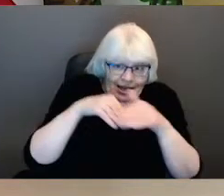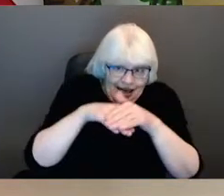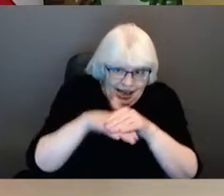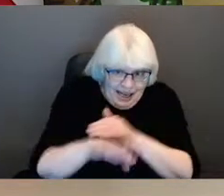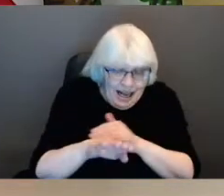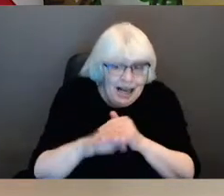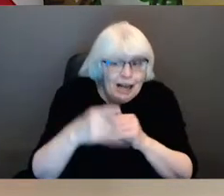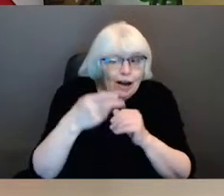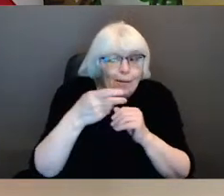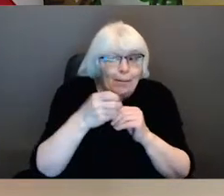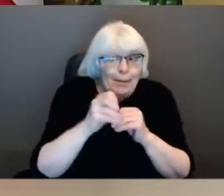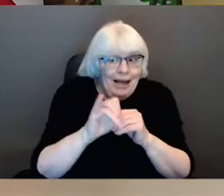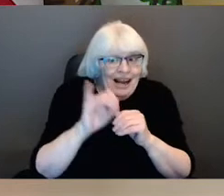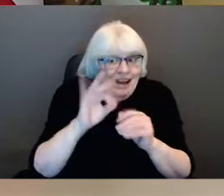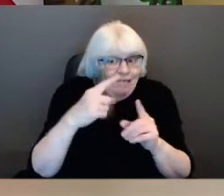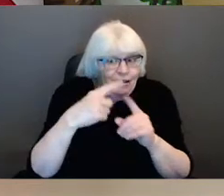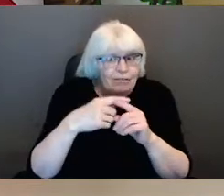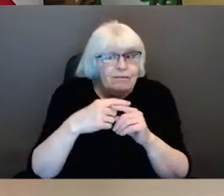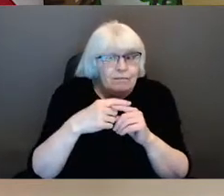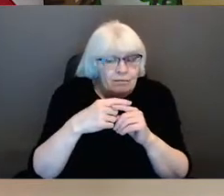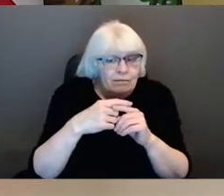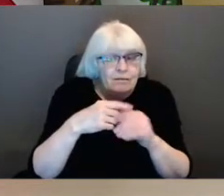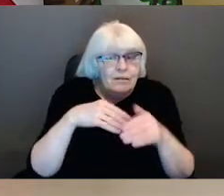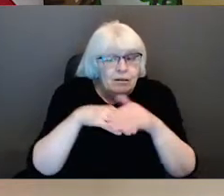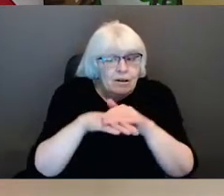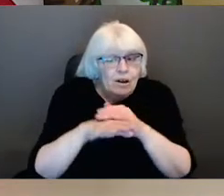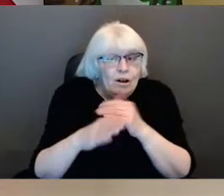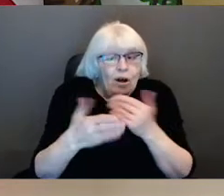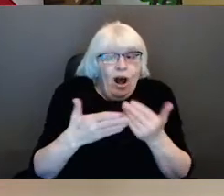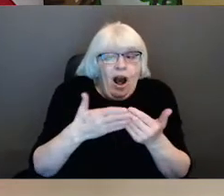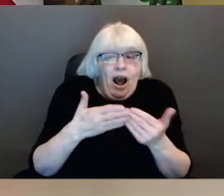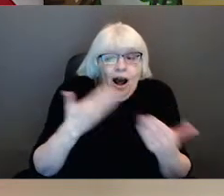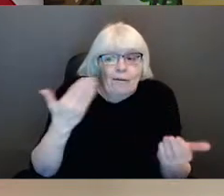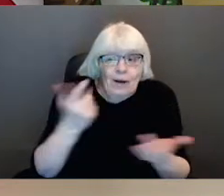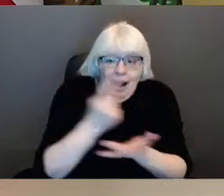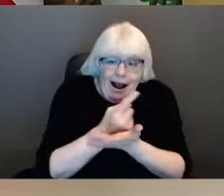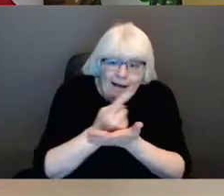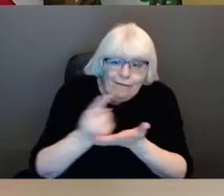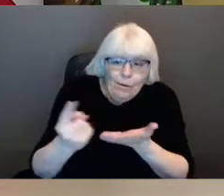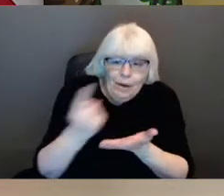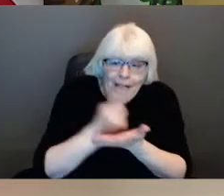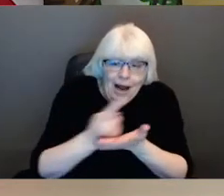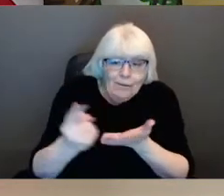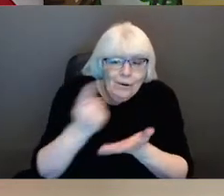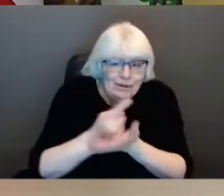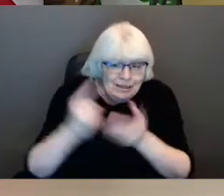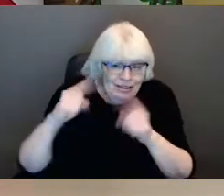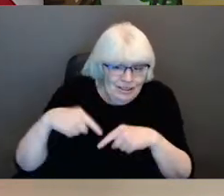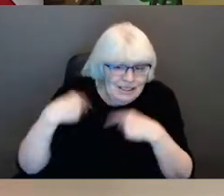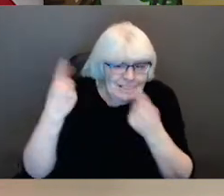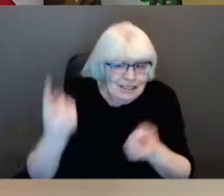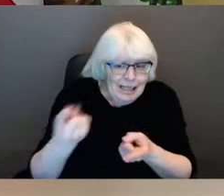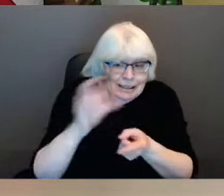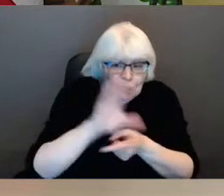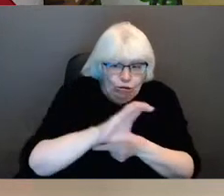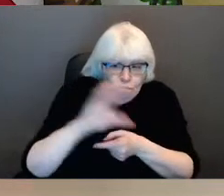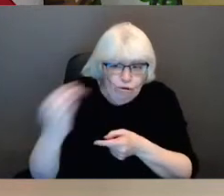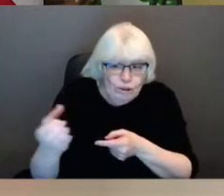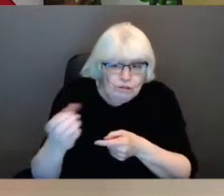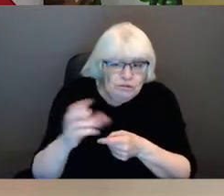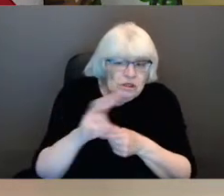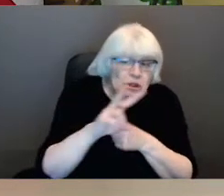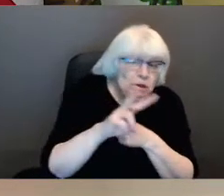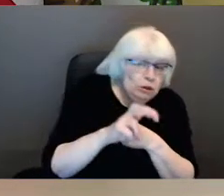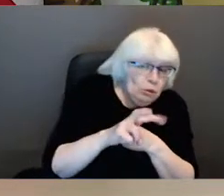so right in almost every week since Christmas, there have been 200, 250